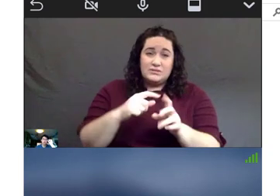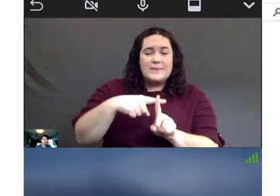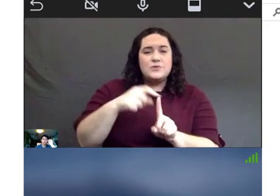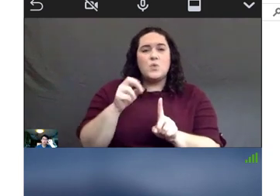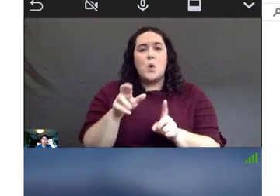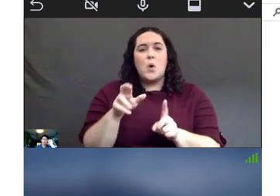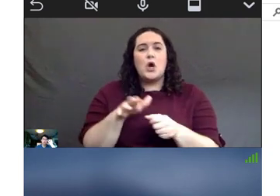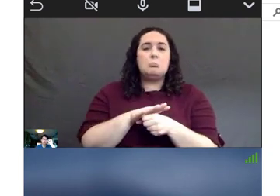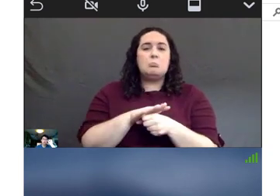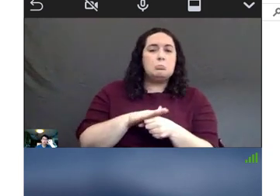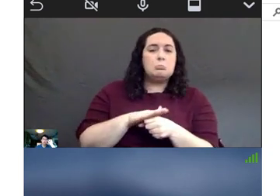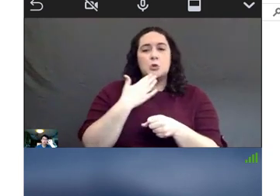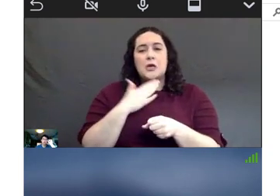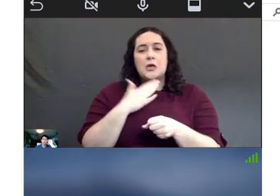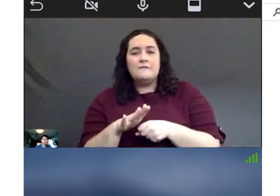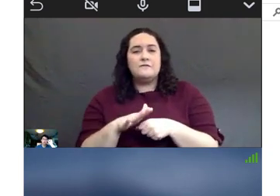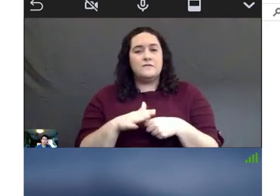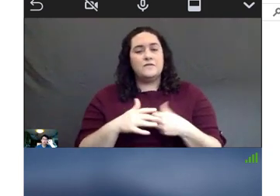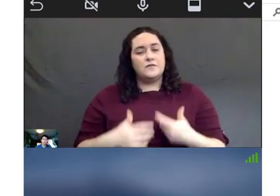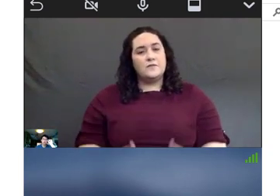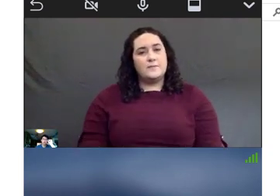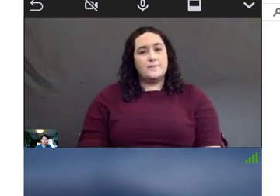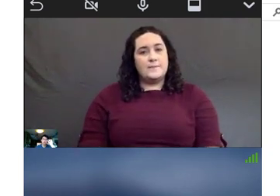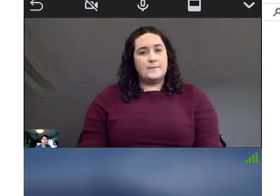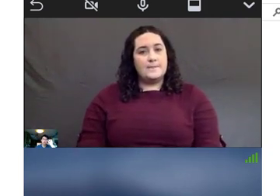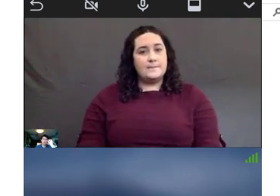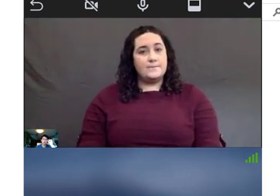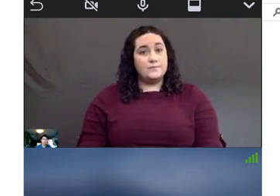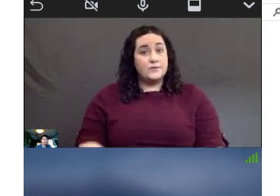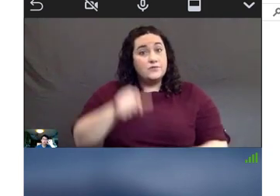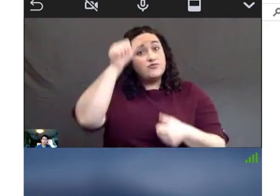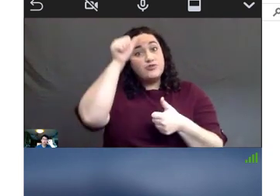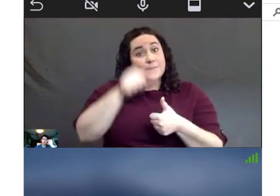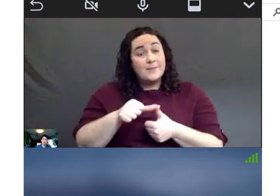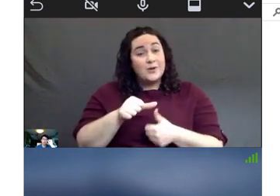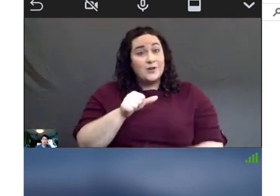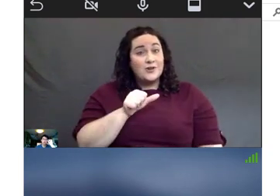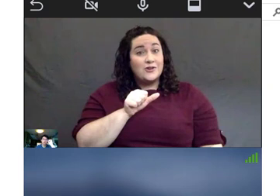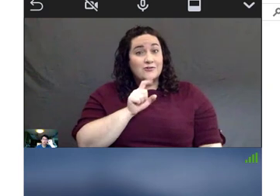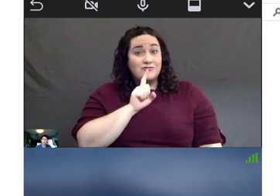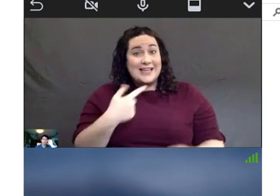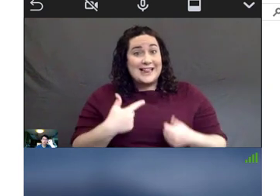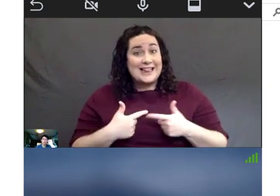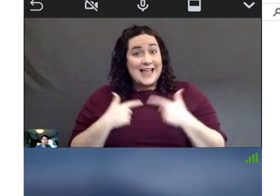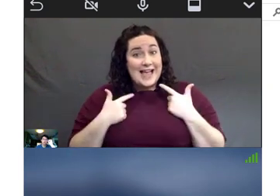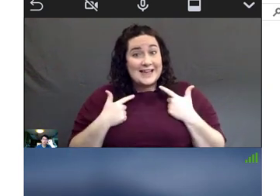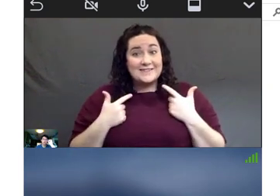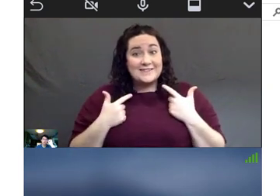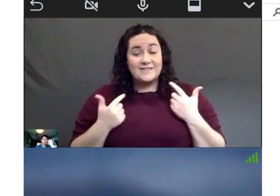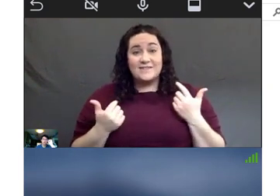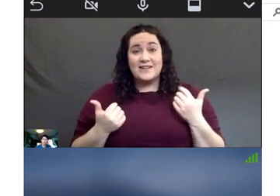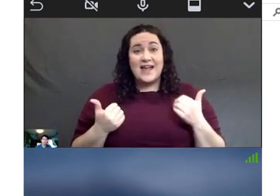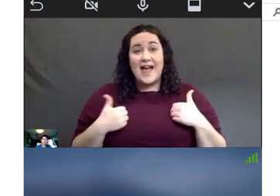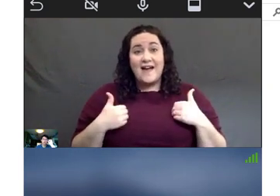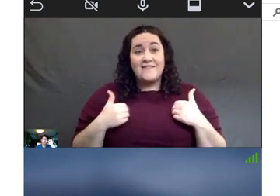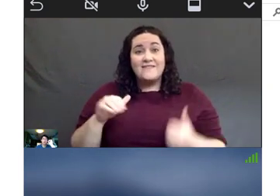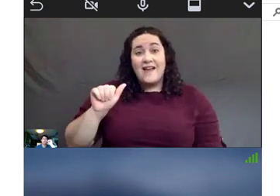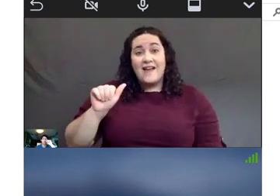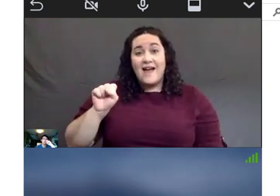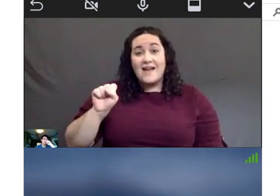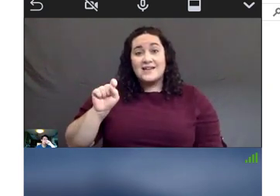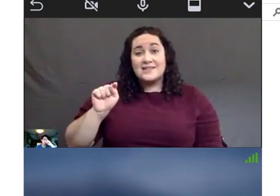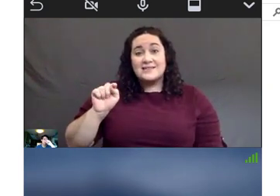class, right? But if you're, you know, we talked about before, if you're trying to land a satellite on a passing asteroid, then you probably need